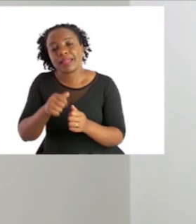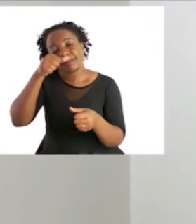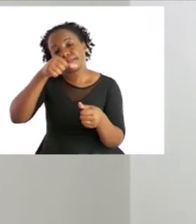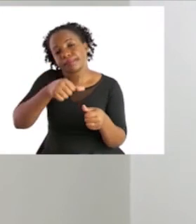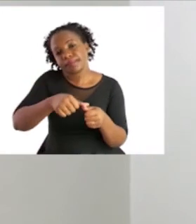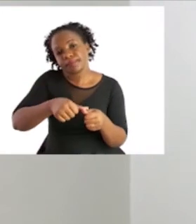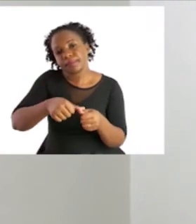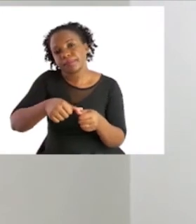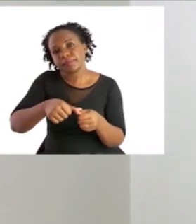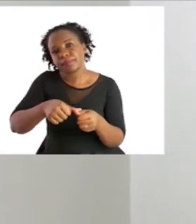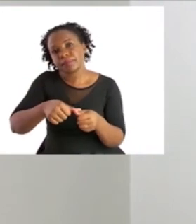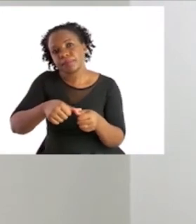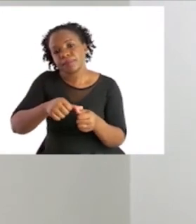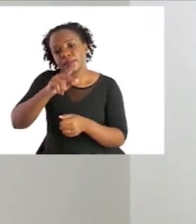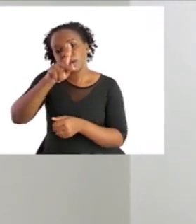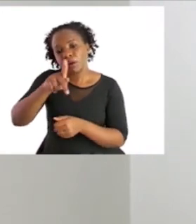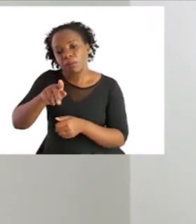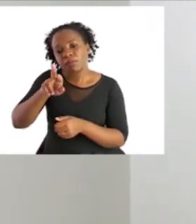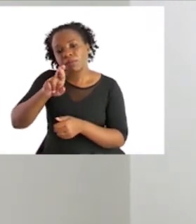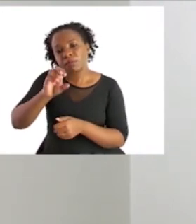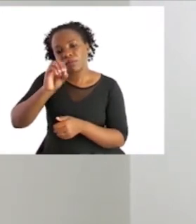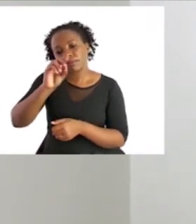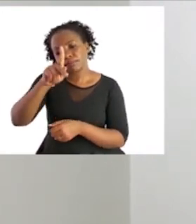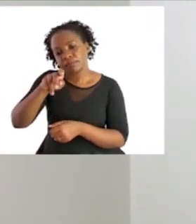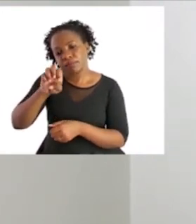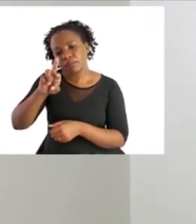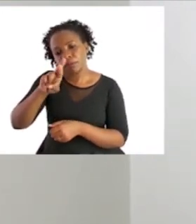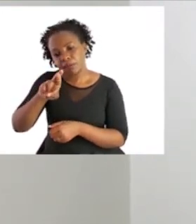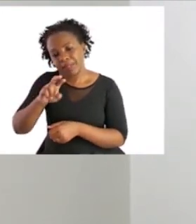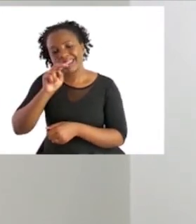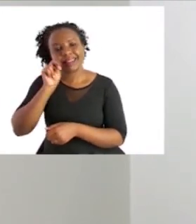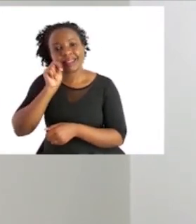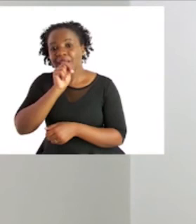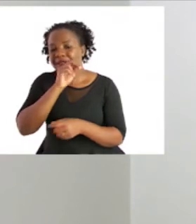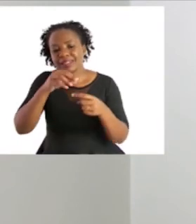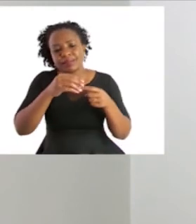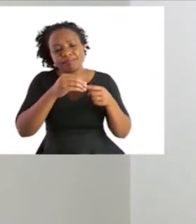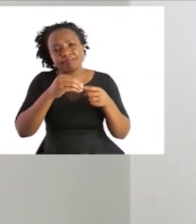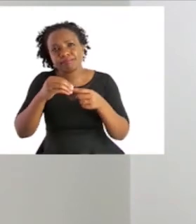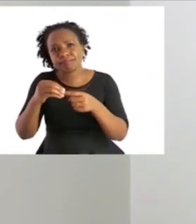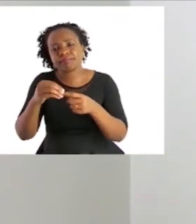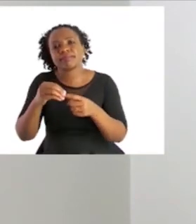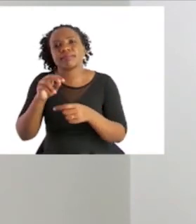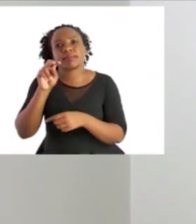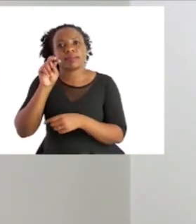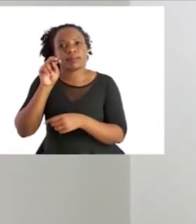Remember, we said a proper noun is a specific name,